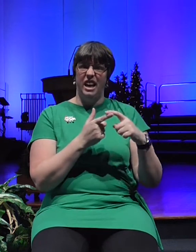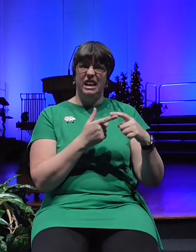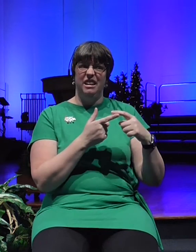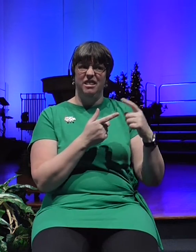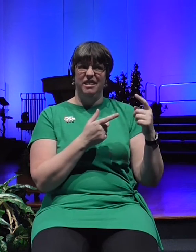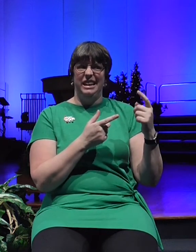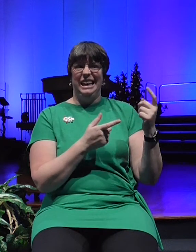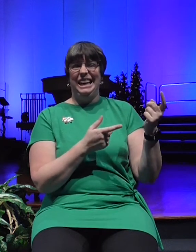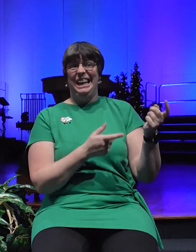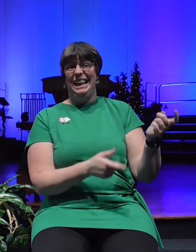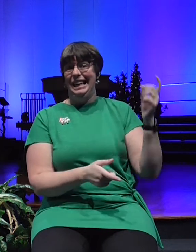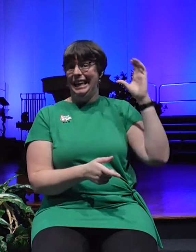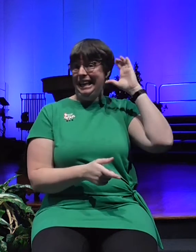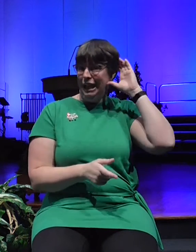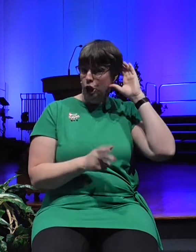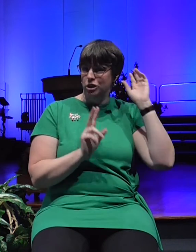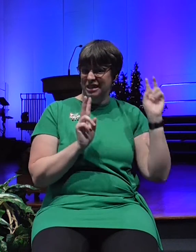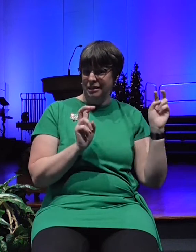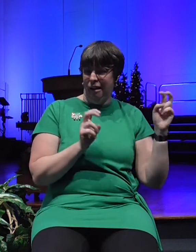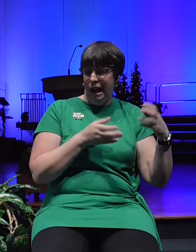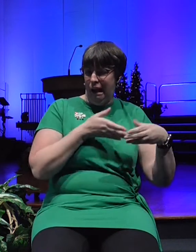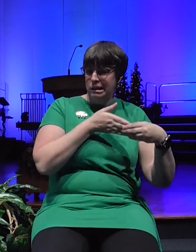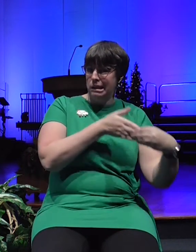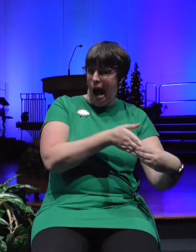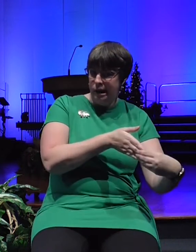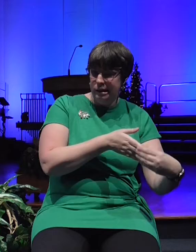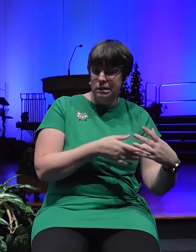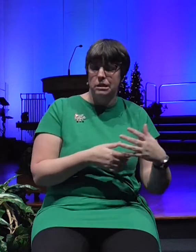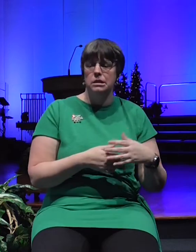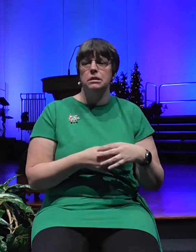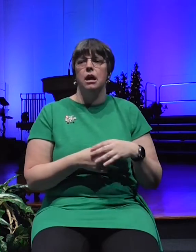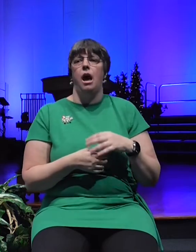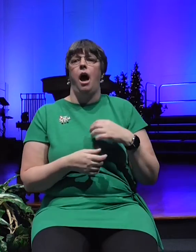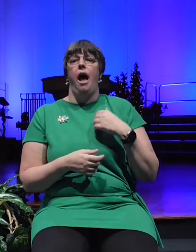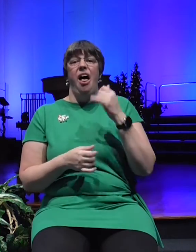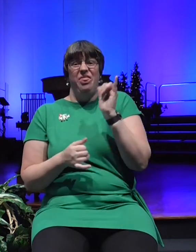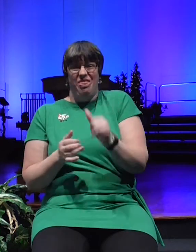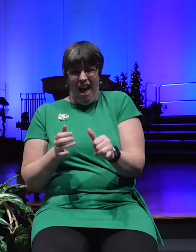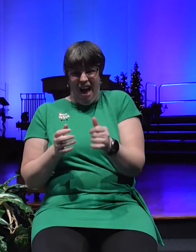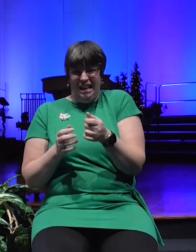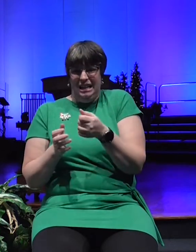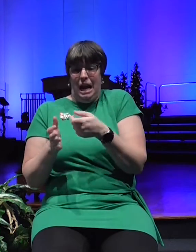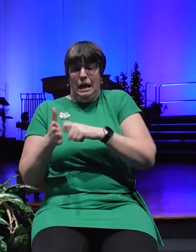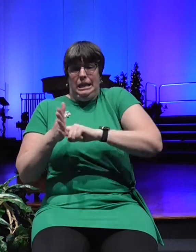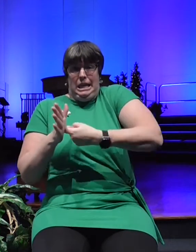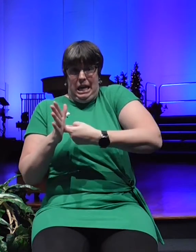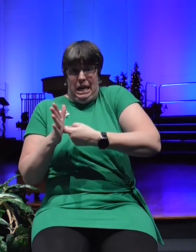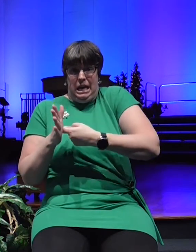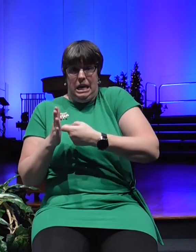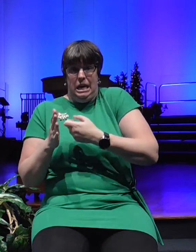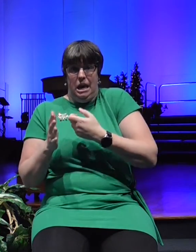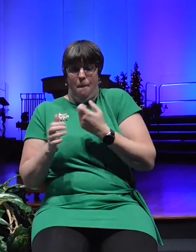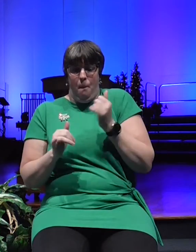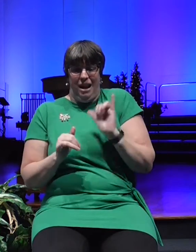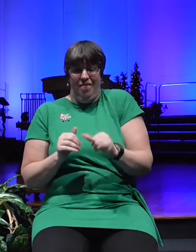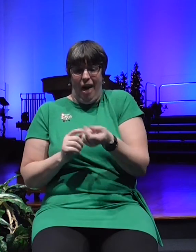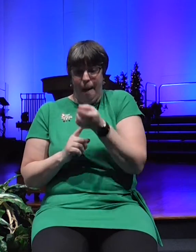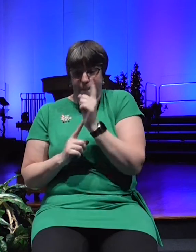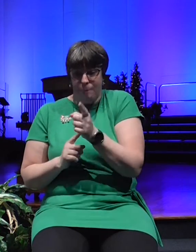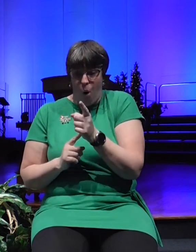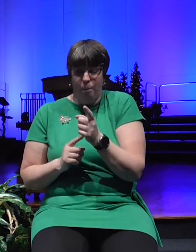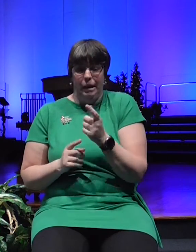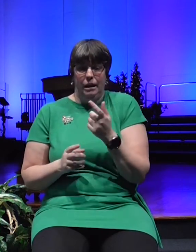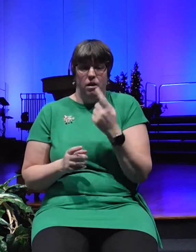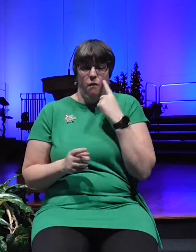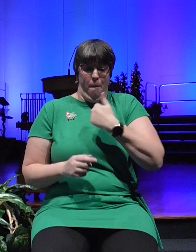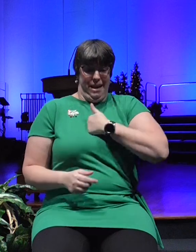key that I needed to do right then and there in that moment of crisis was to pray like never before. And the